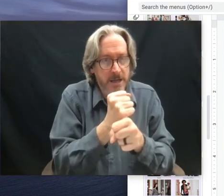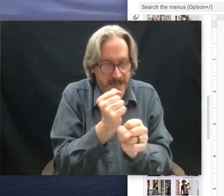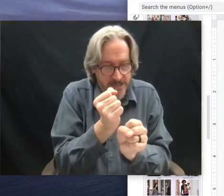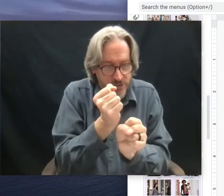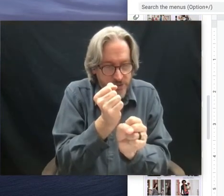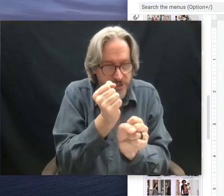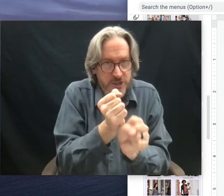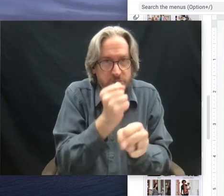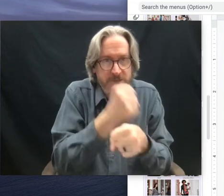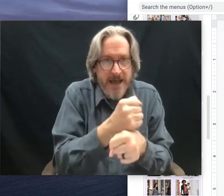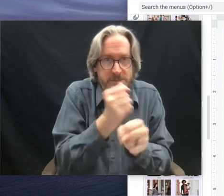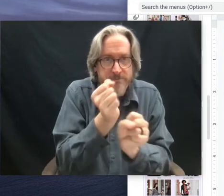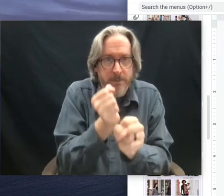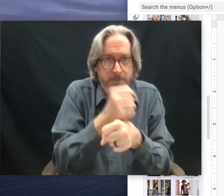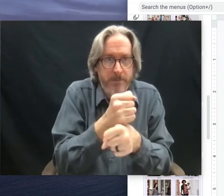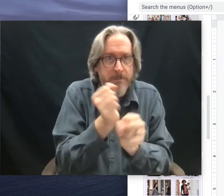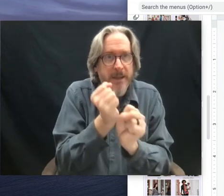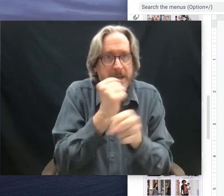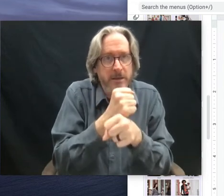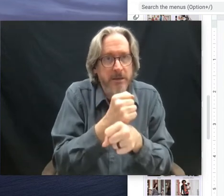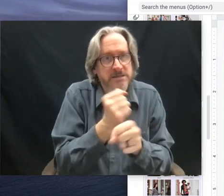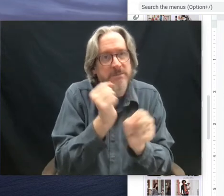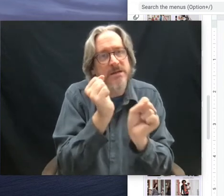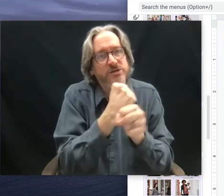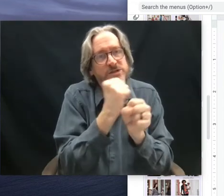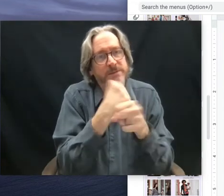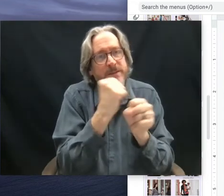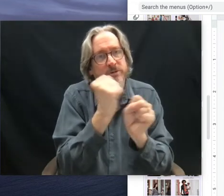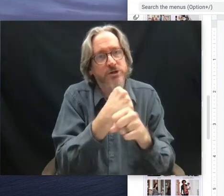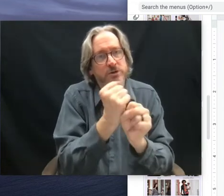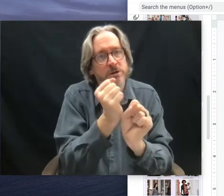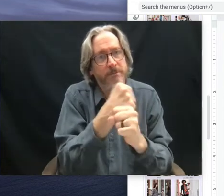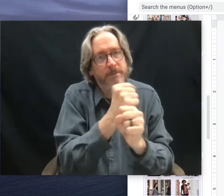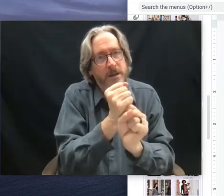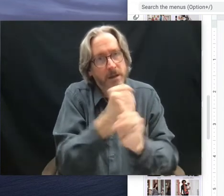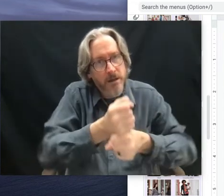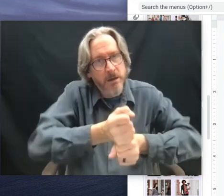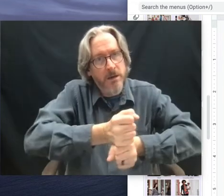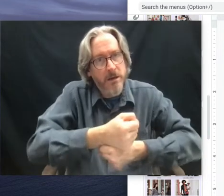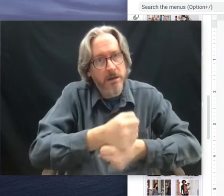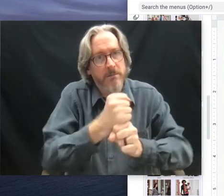Make. It's usually 2 taps. Bump, bump. Make. Sometimes you'll see people do.